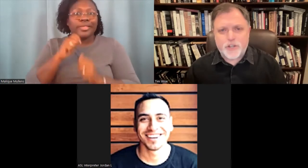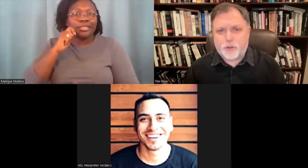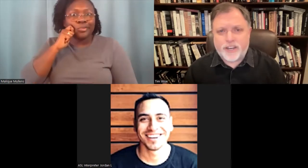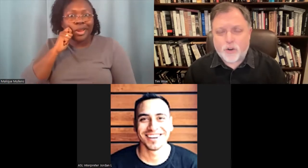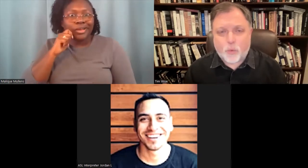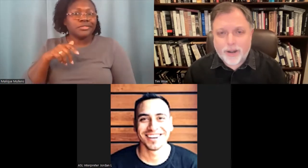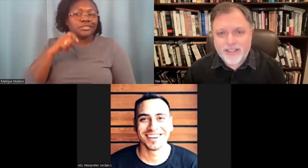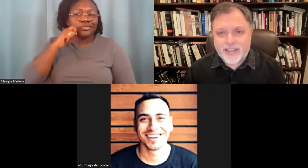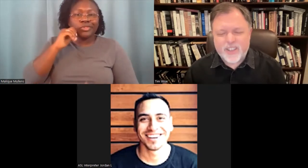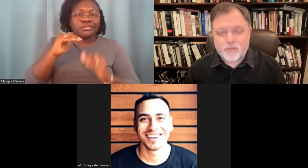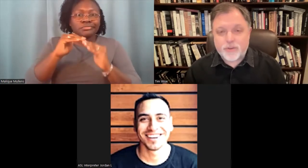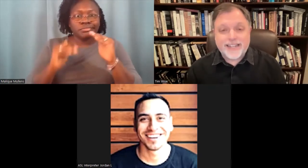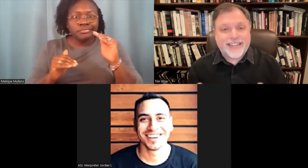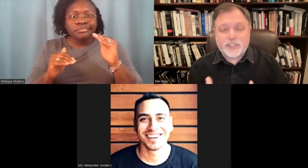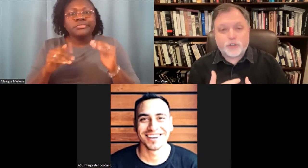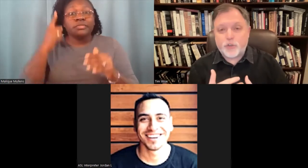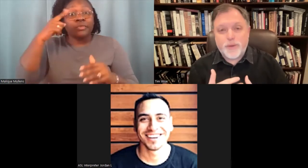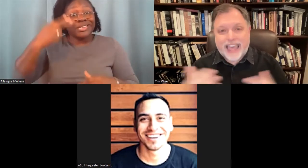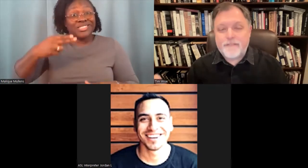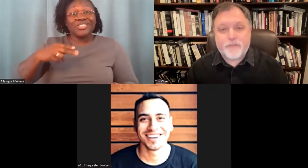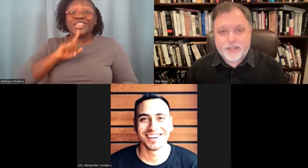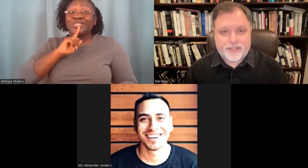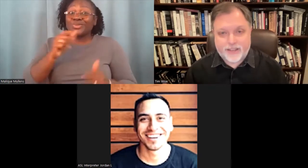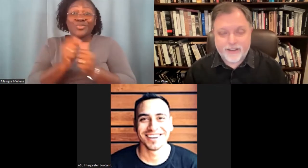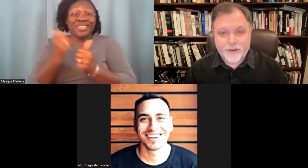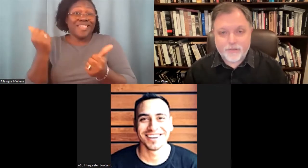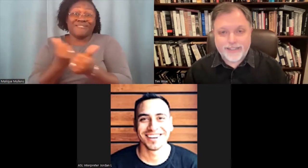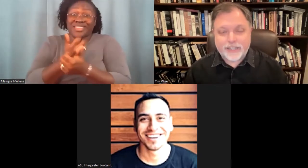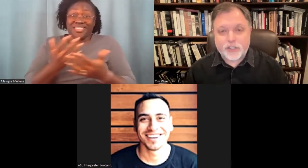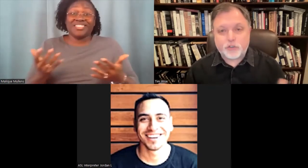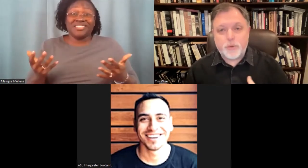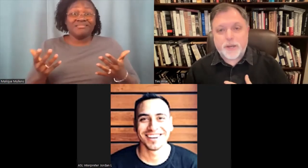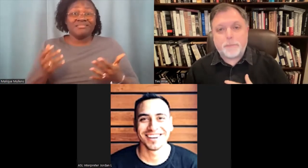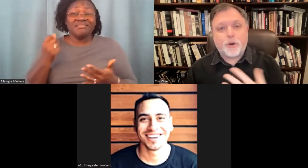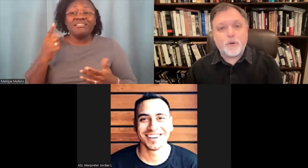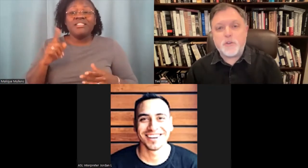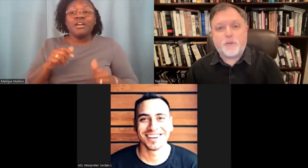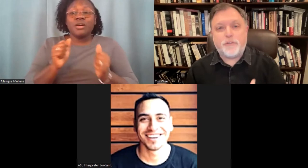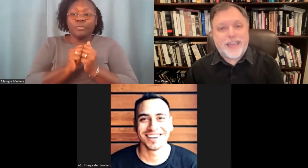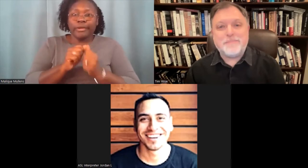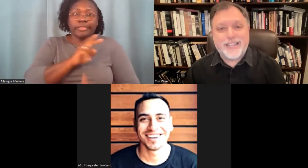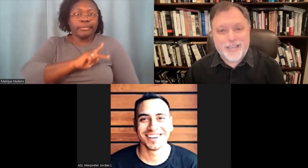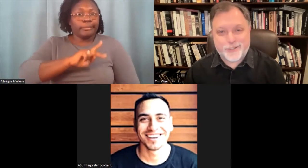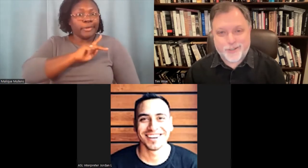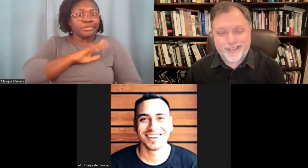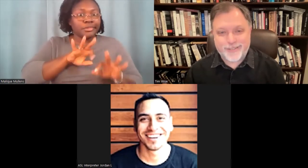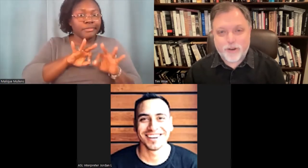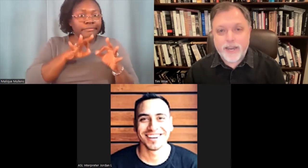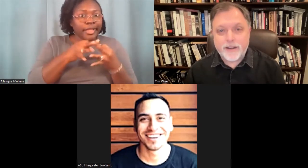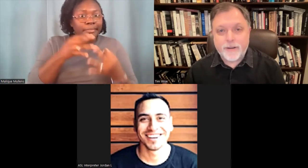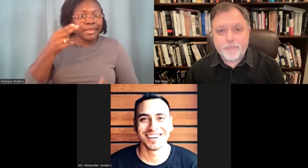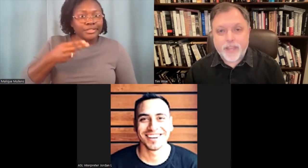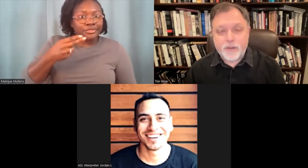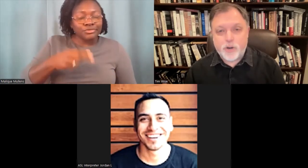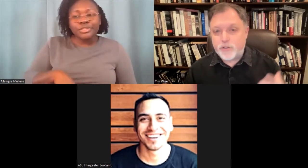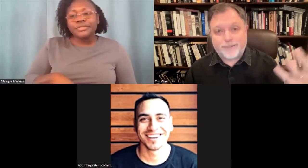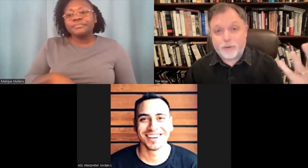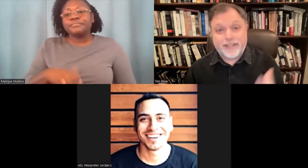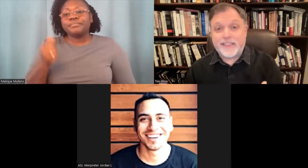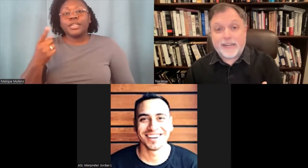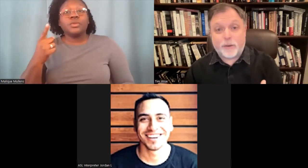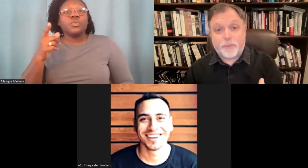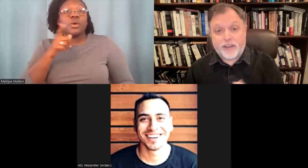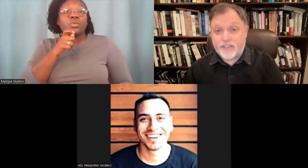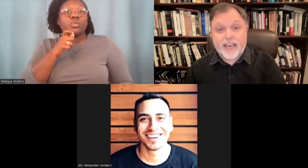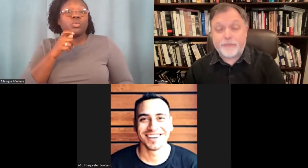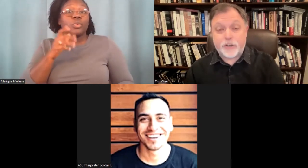and racial inequality in history. That's true with everything, right? That's true with our personal family histories, right? Anyone who's ever